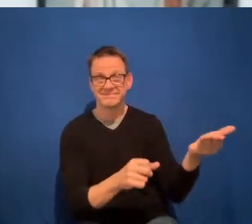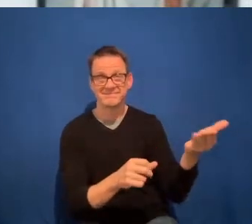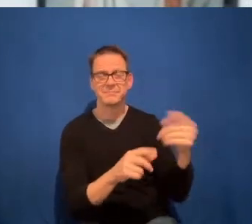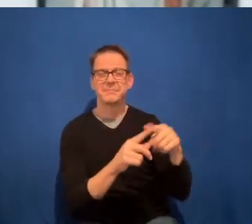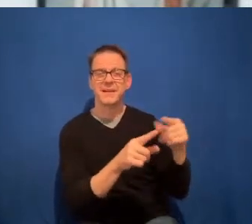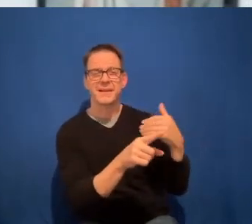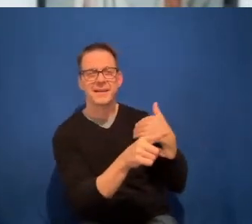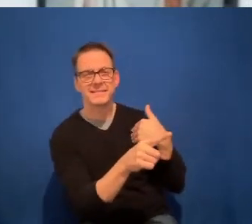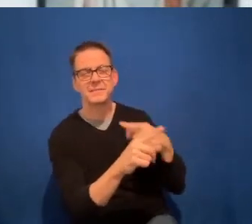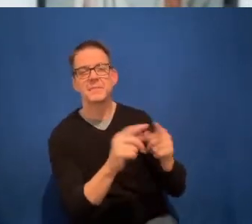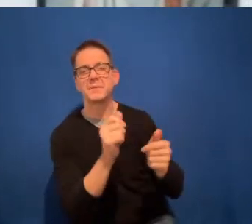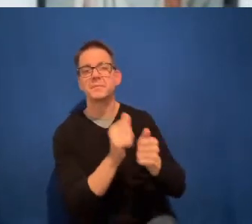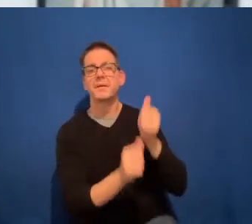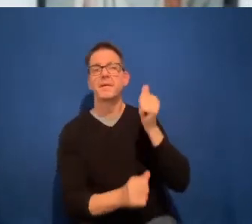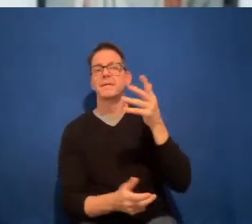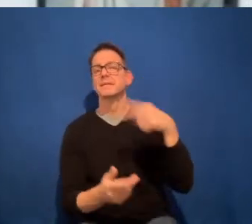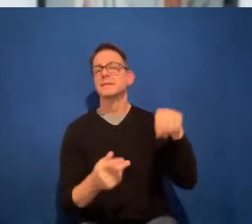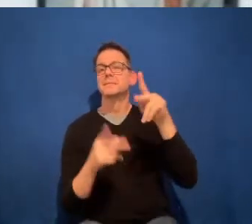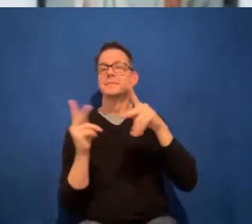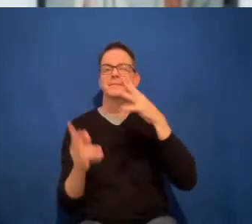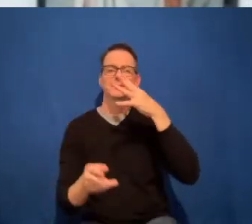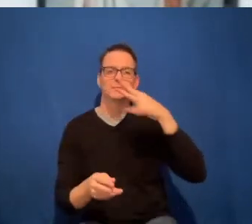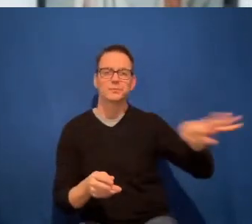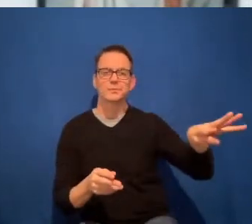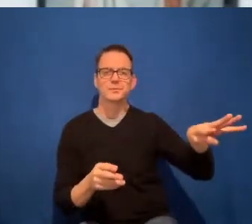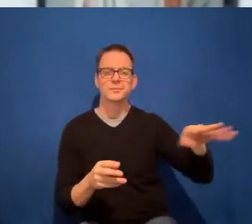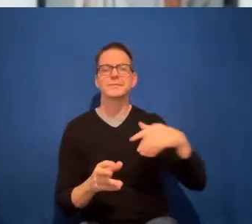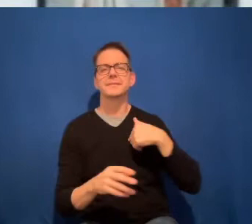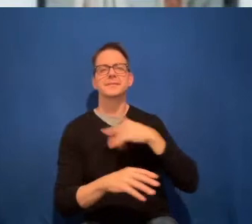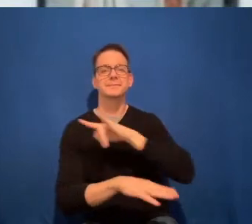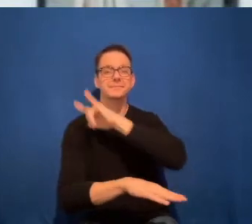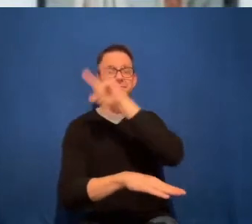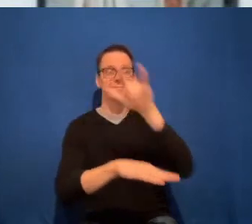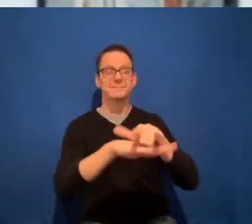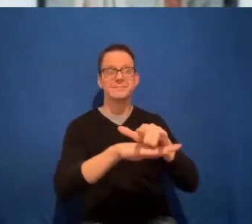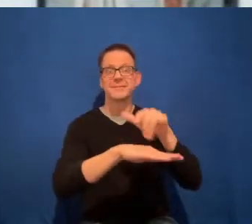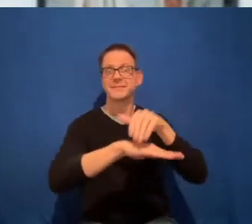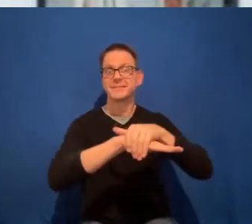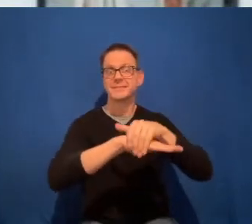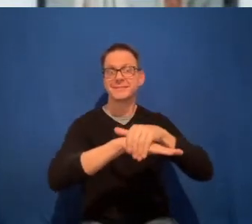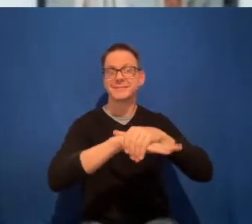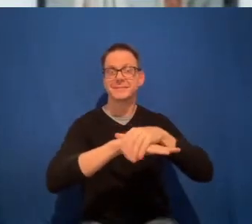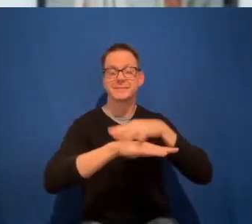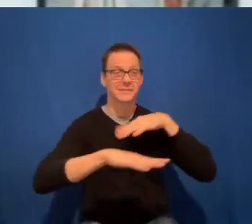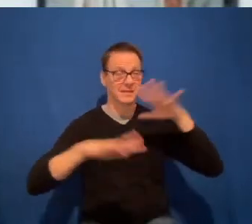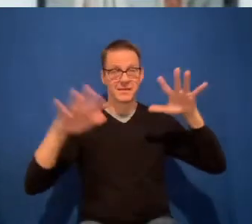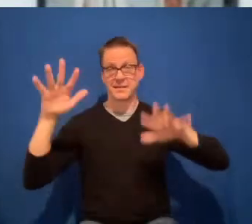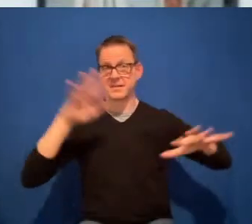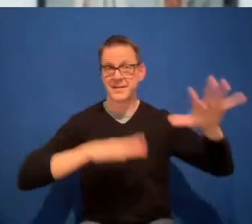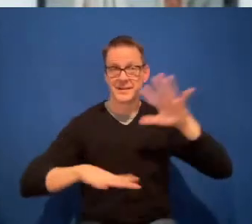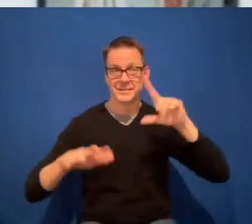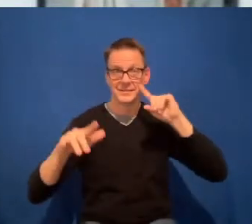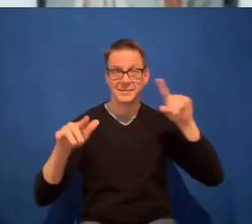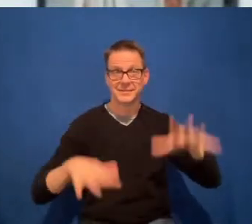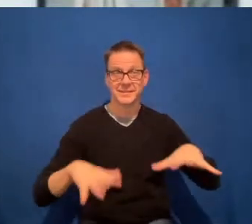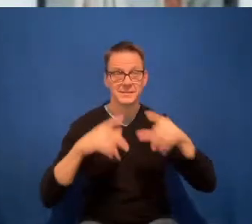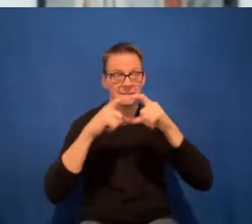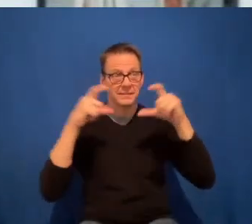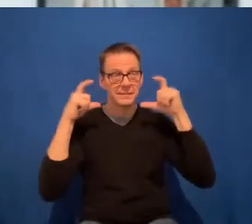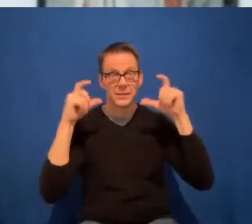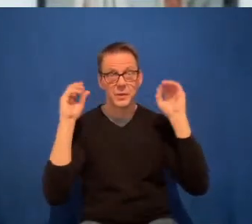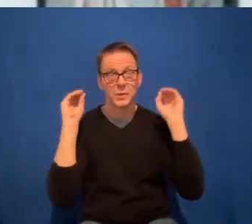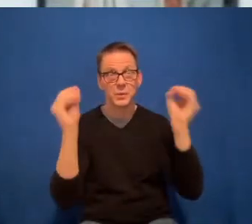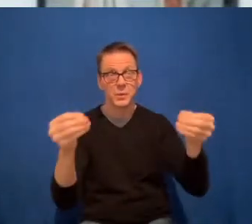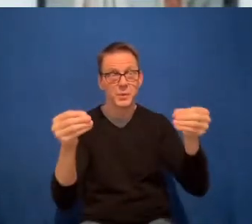it was certainly ignored. So when I landed in England, I was shocked. Nobody's wearing masks. It's probably 20 to 30% even on